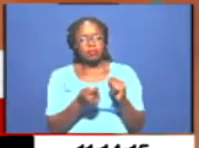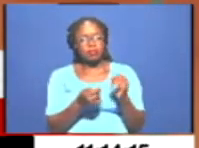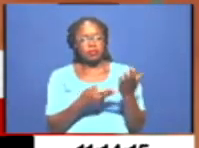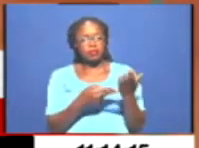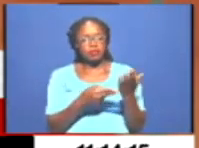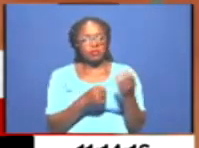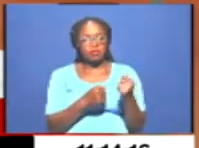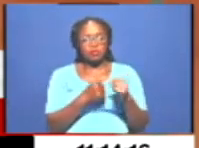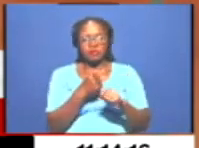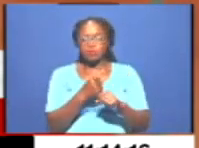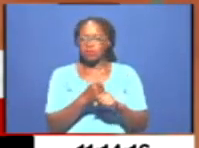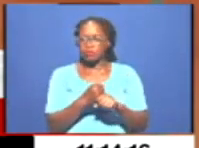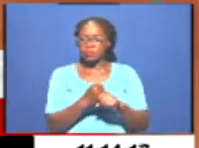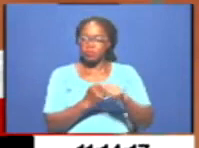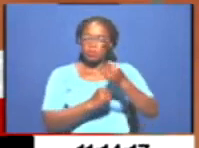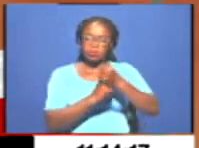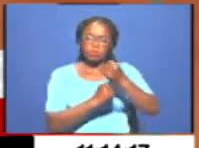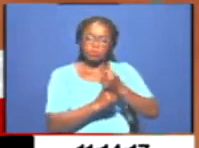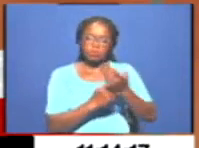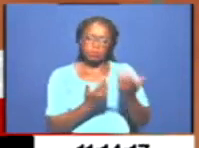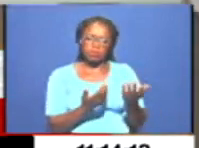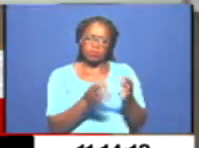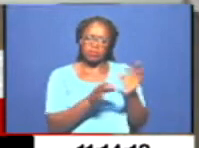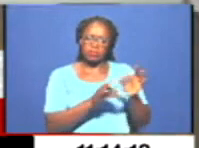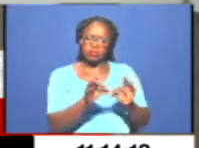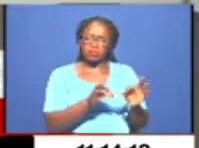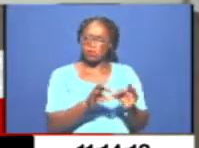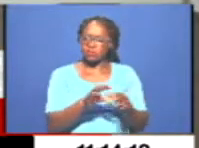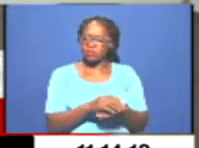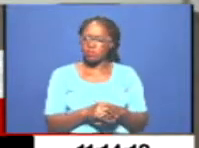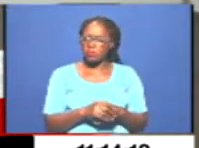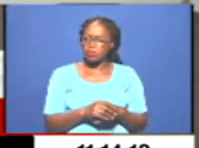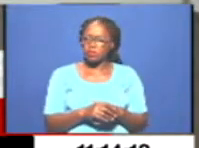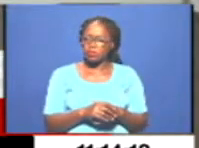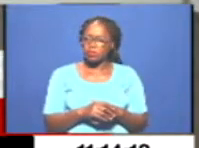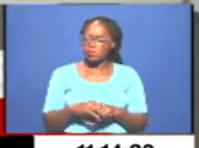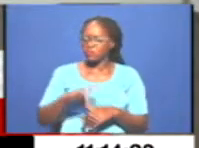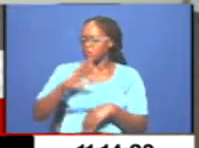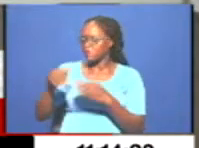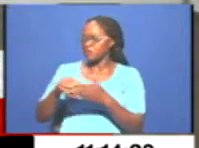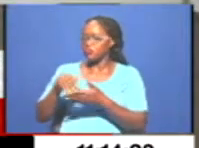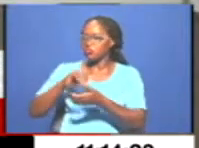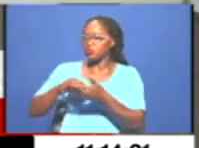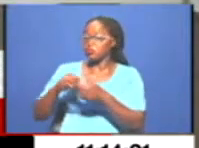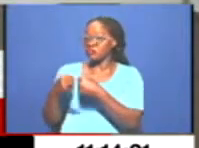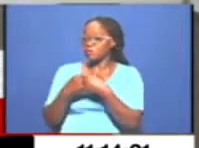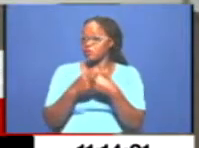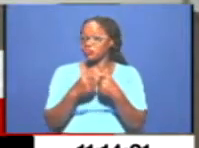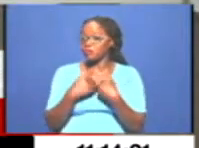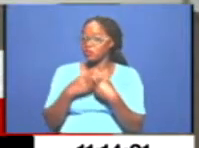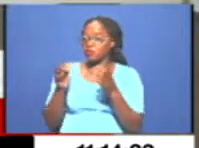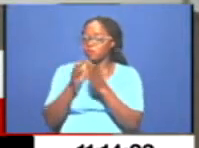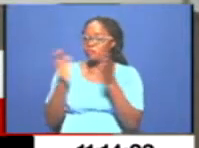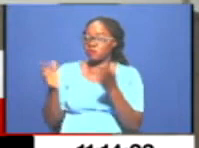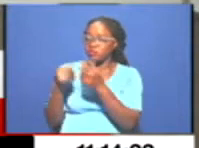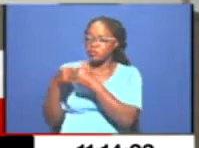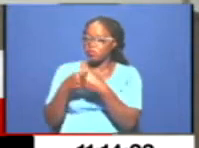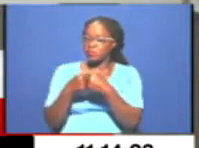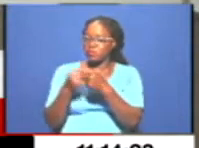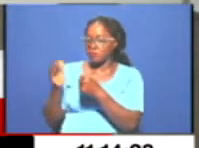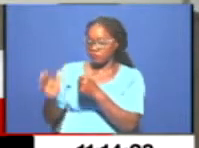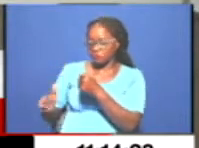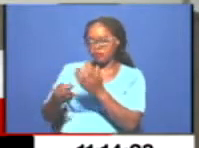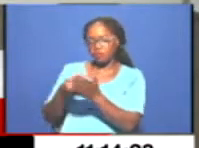for affiliates. Explain about this. All our federations have a lot of challenges. The biggest challenge, beside